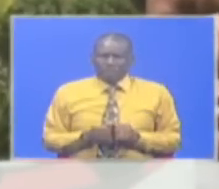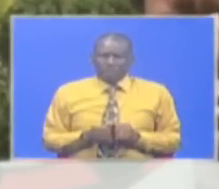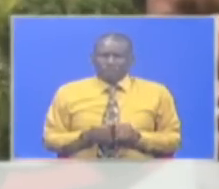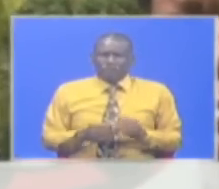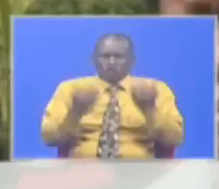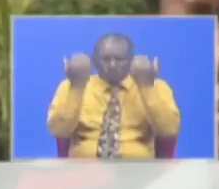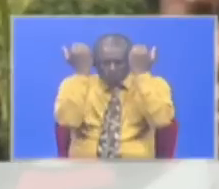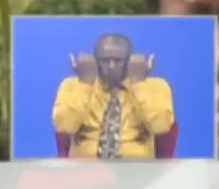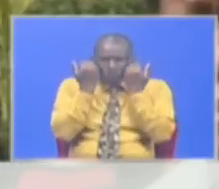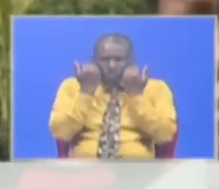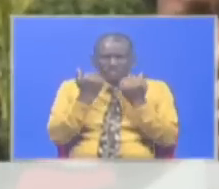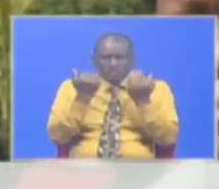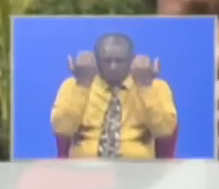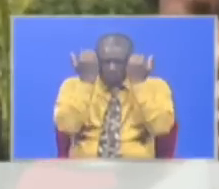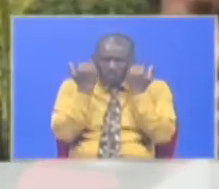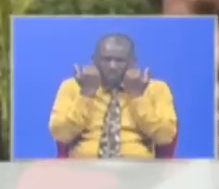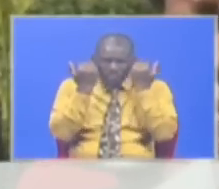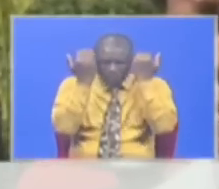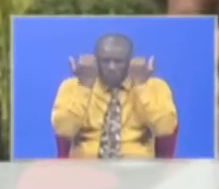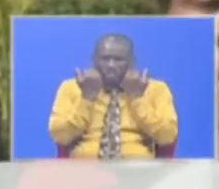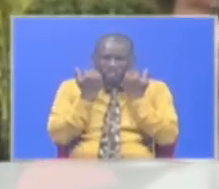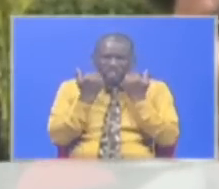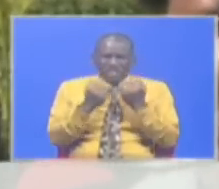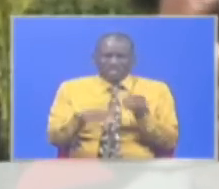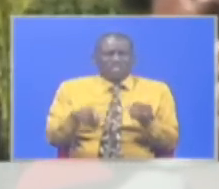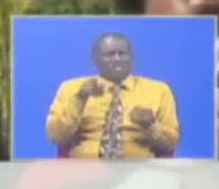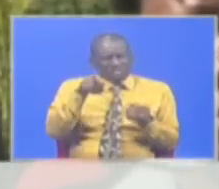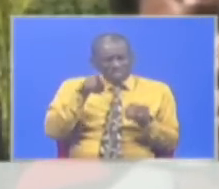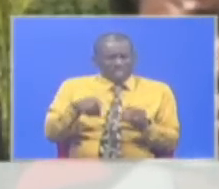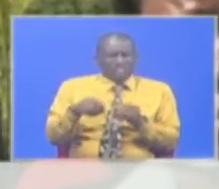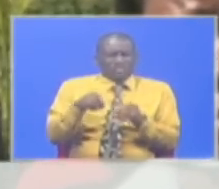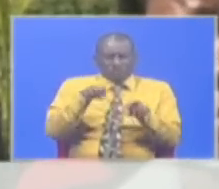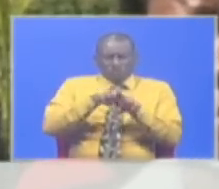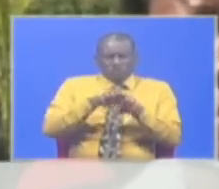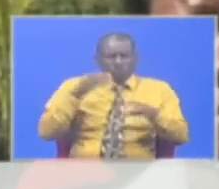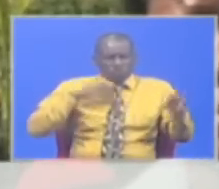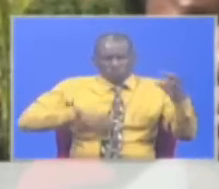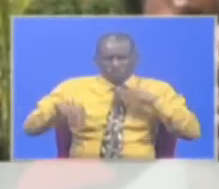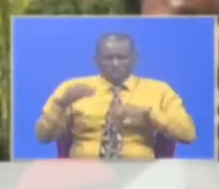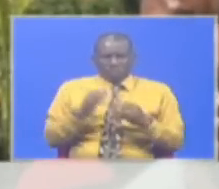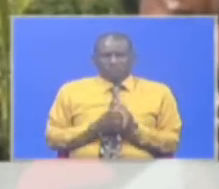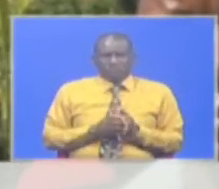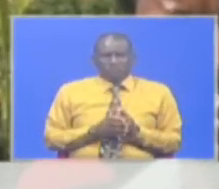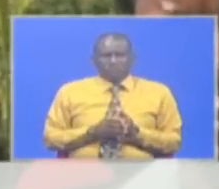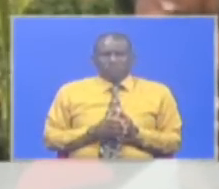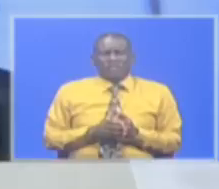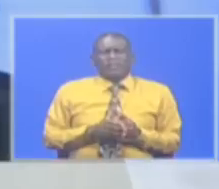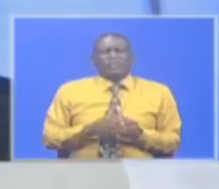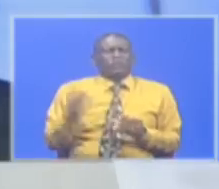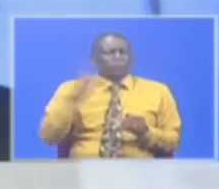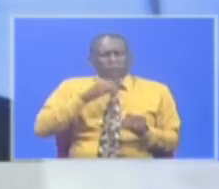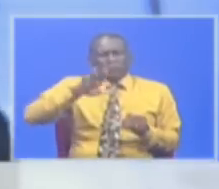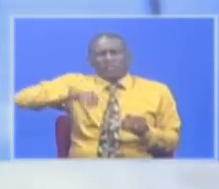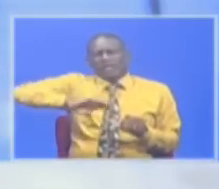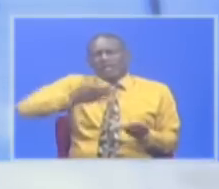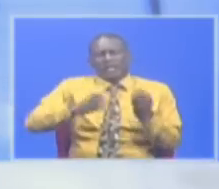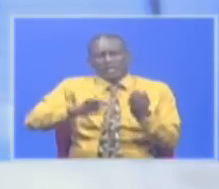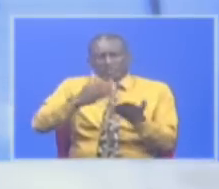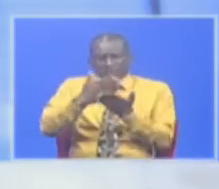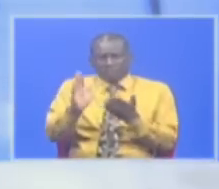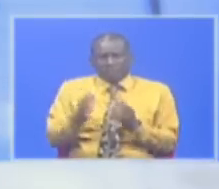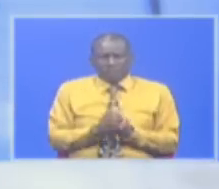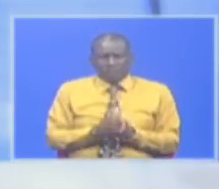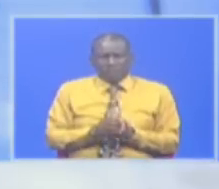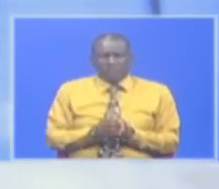judiciary hata kwanza ndiyo imeshughulikia hilo jambo zaidi kuliko idara zingine. When the culprits have been